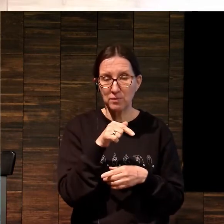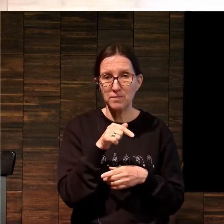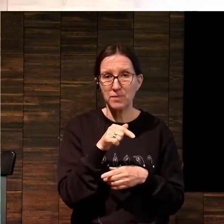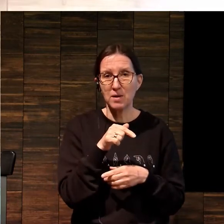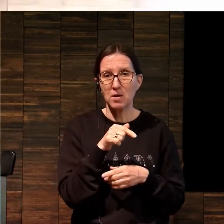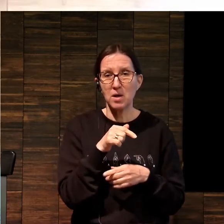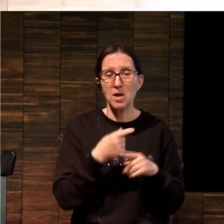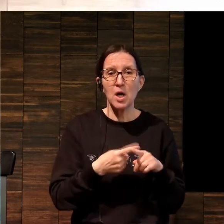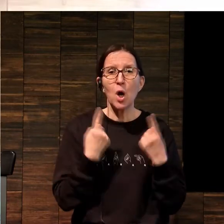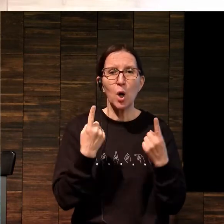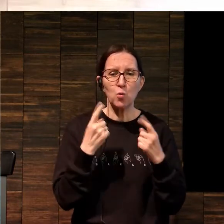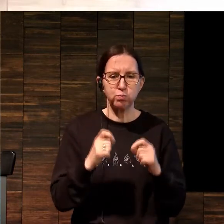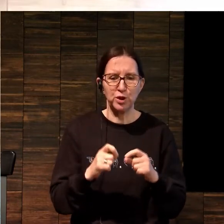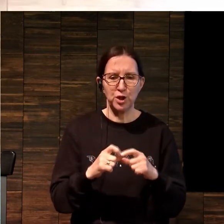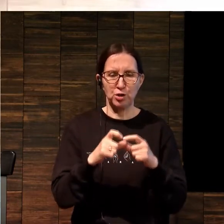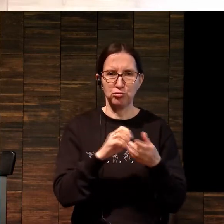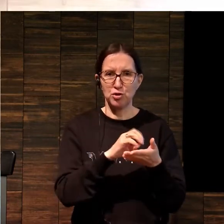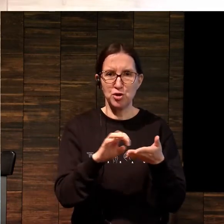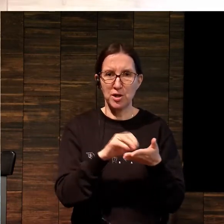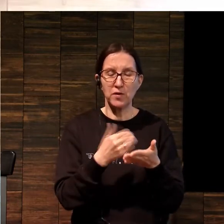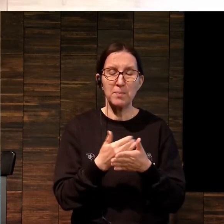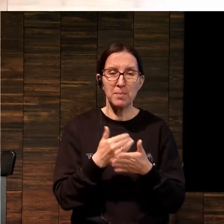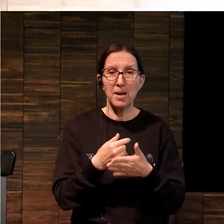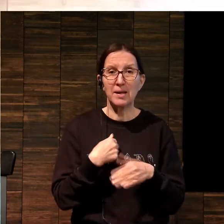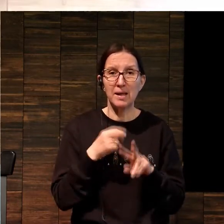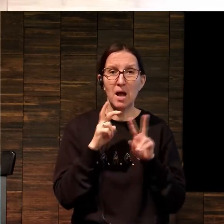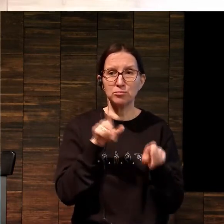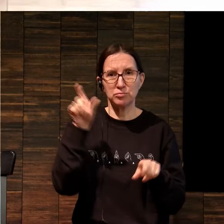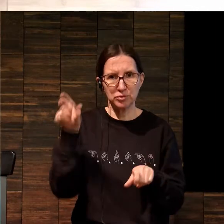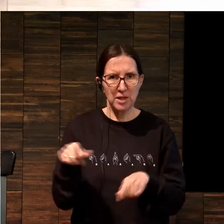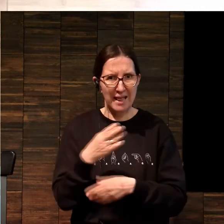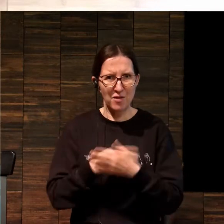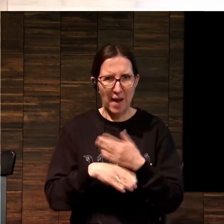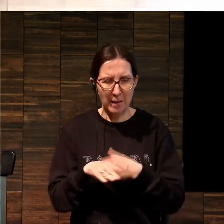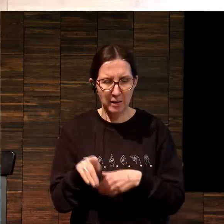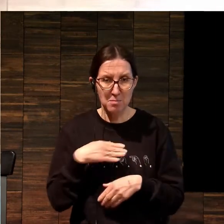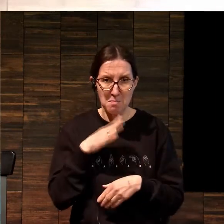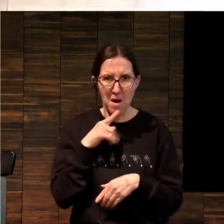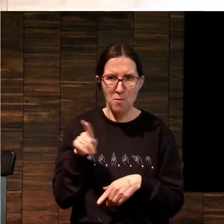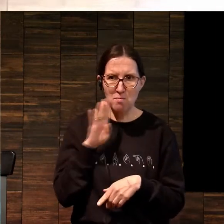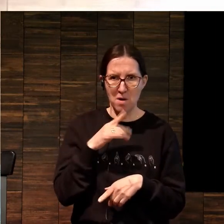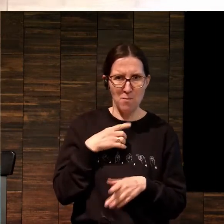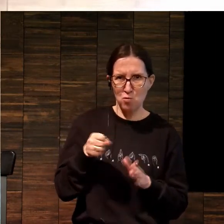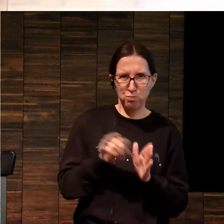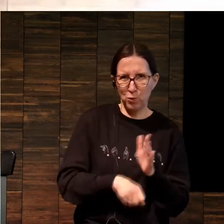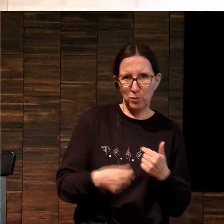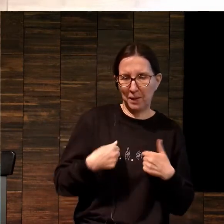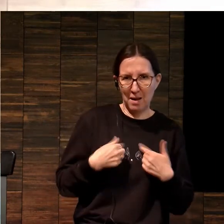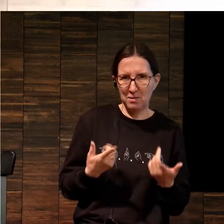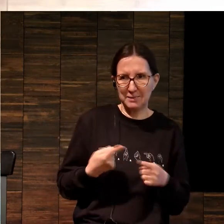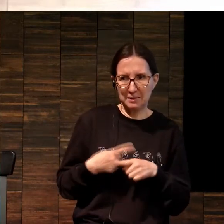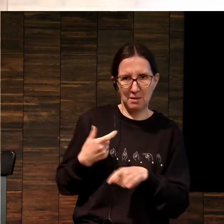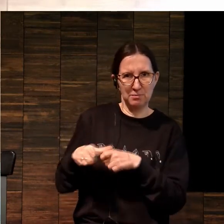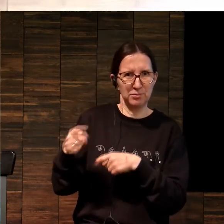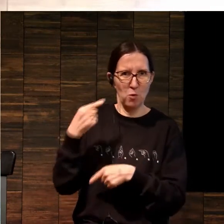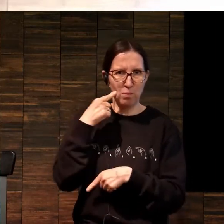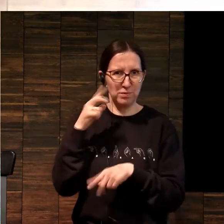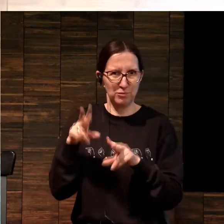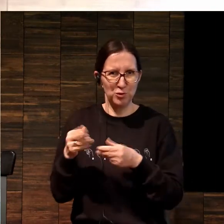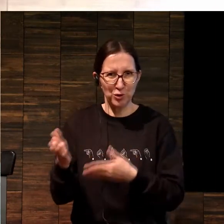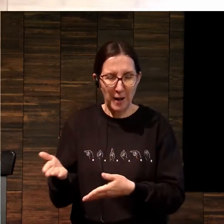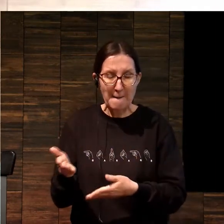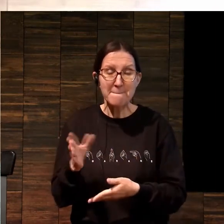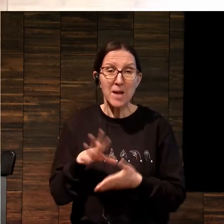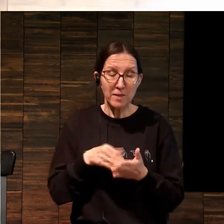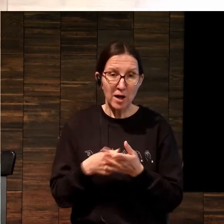like this. And this allows you to reach this target audience without any changes on the code level.